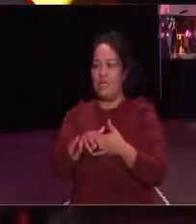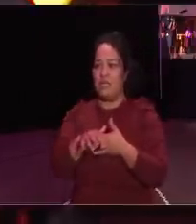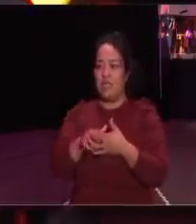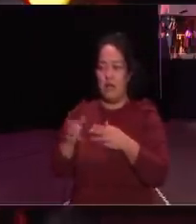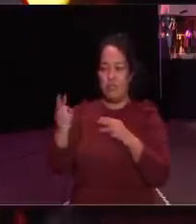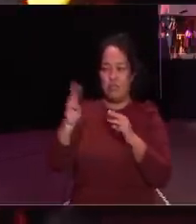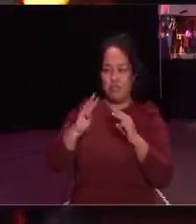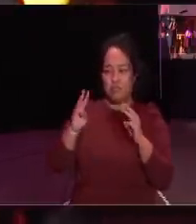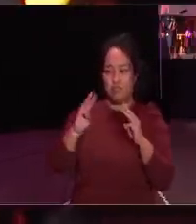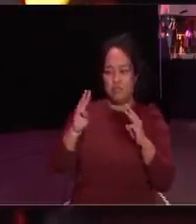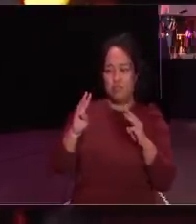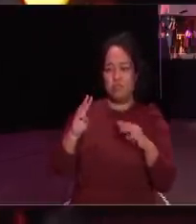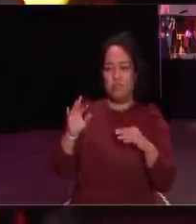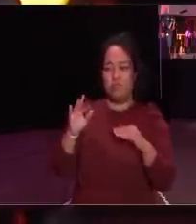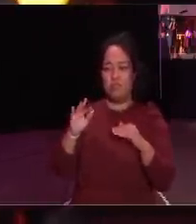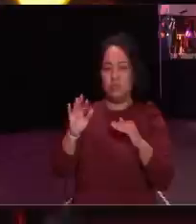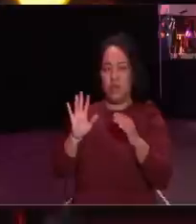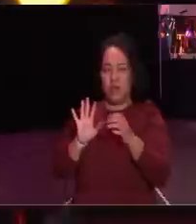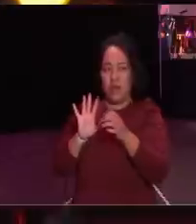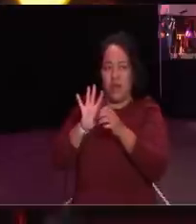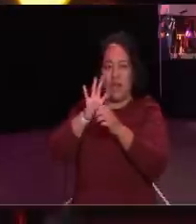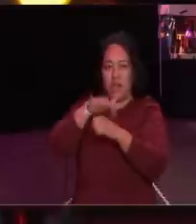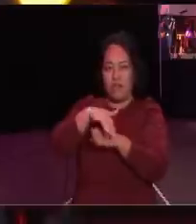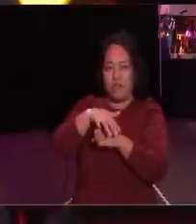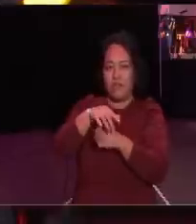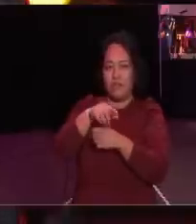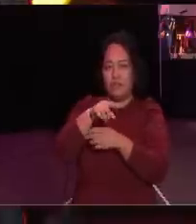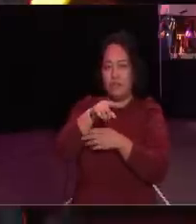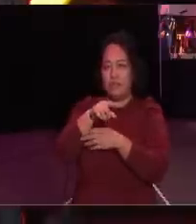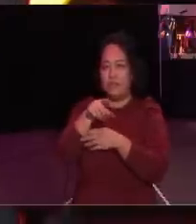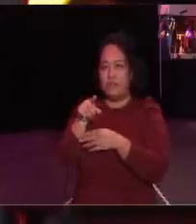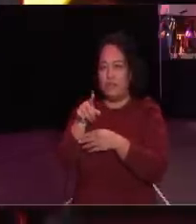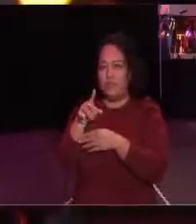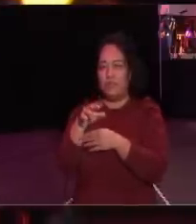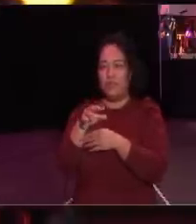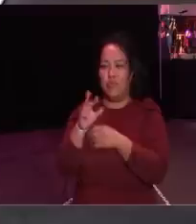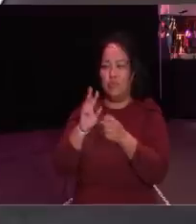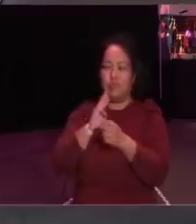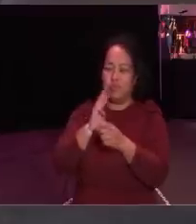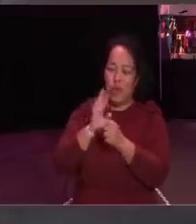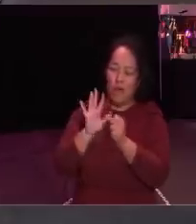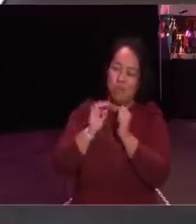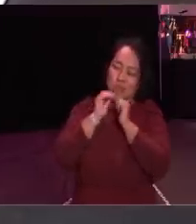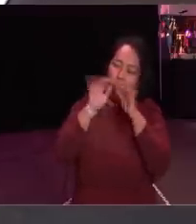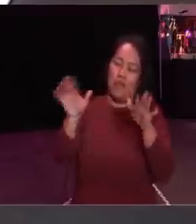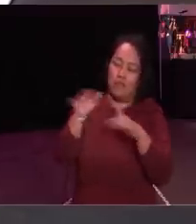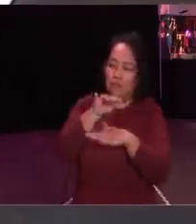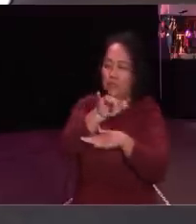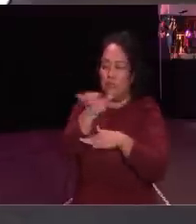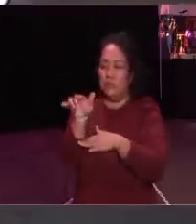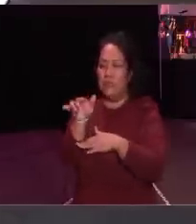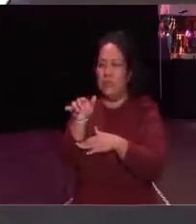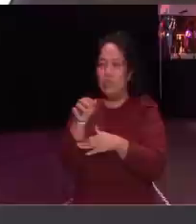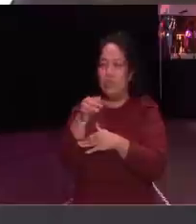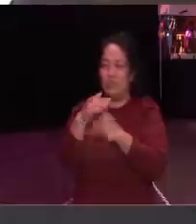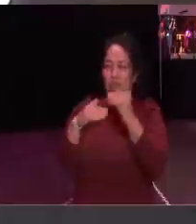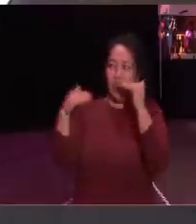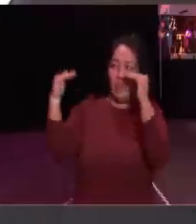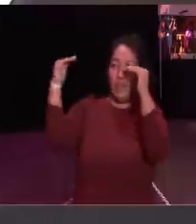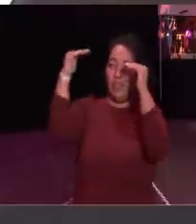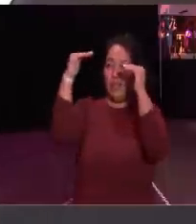Are waters that are going to cover you. Aguas que te van a bendecir. Waters that are going to bless you. A un nivel que no vas a poder hacer pie en el